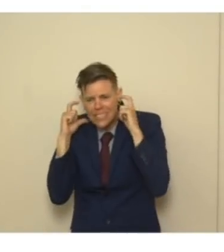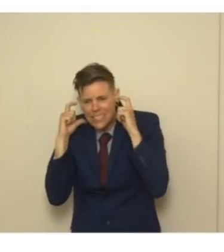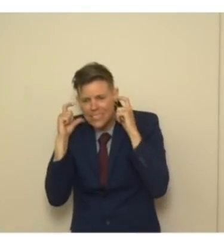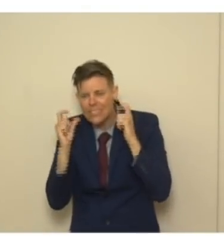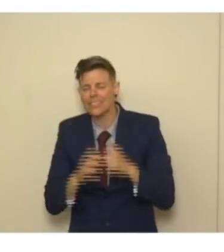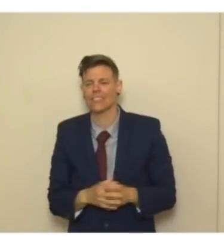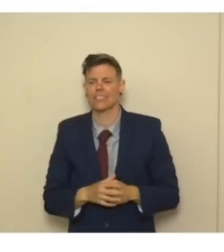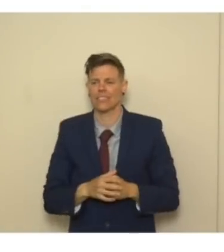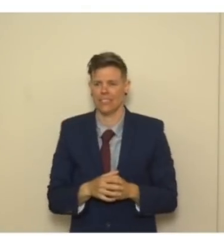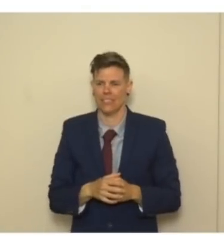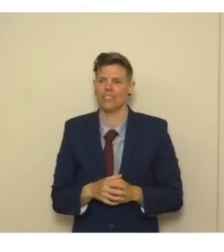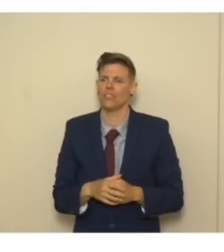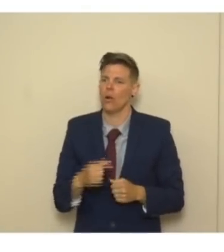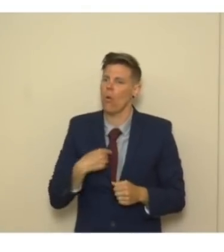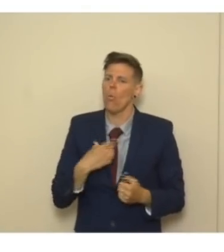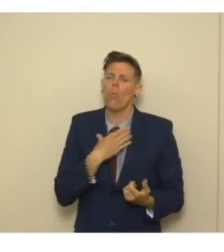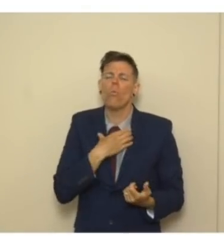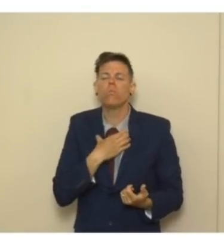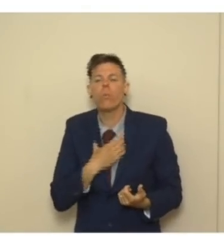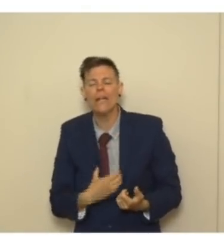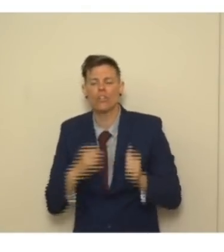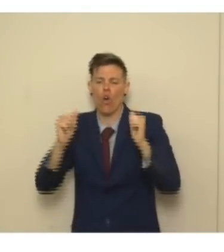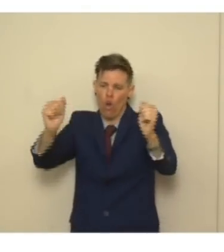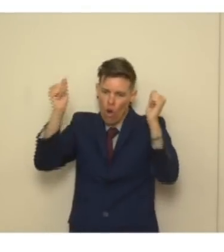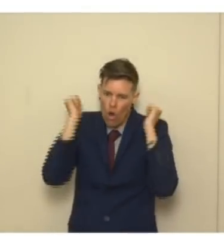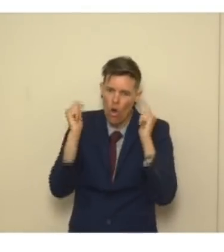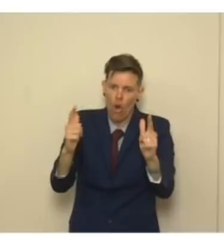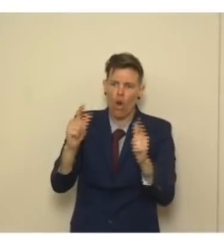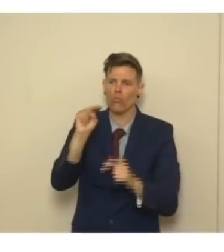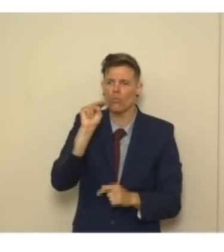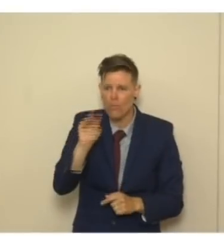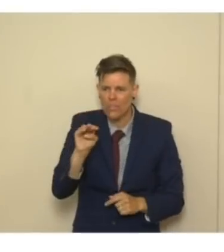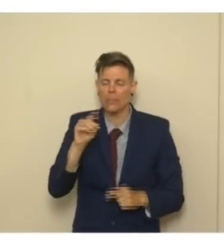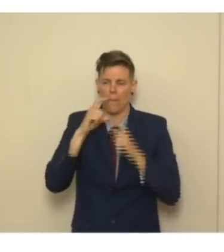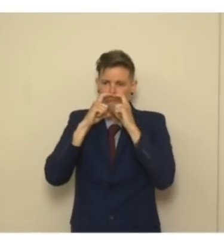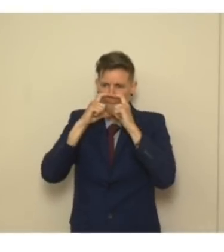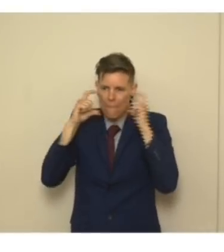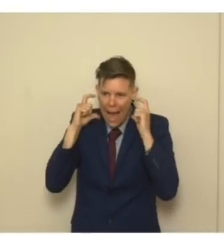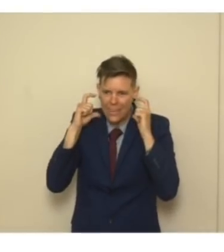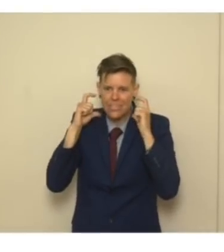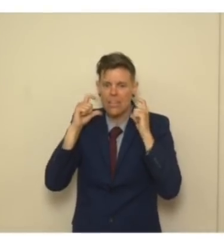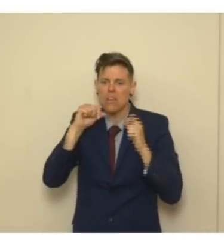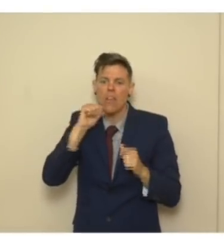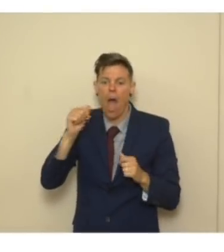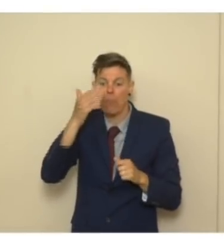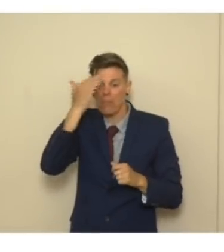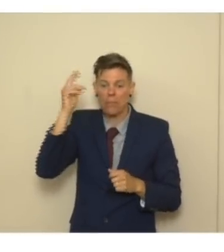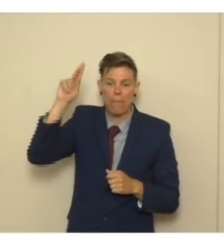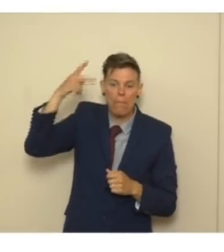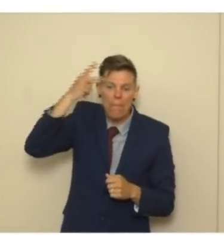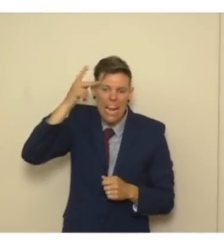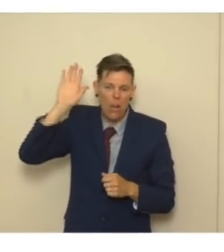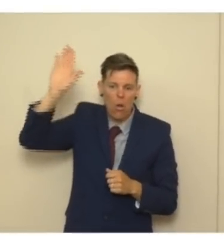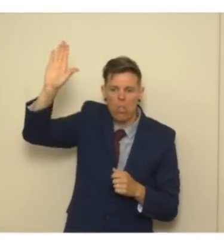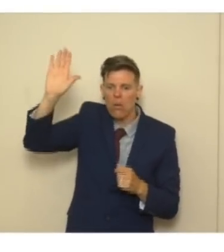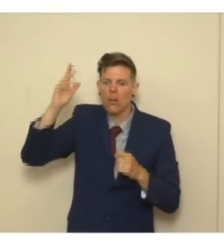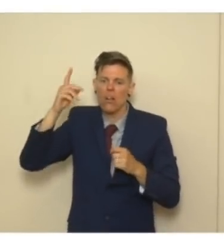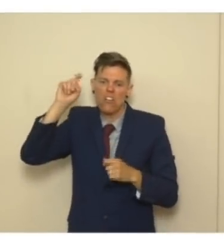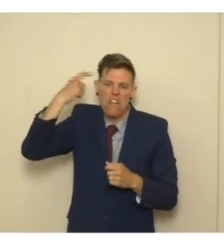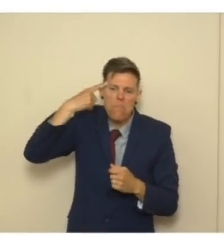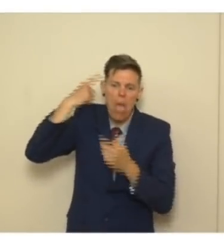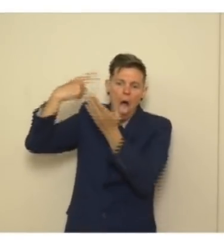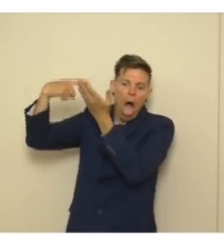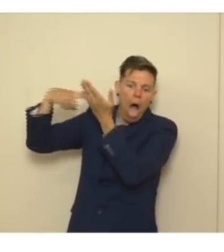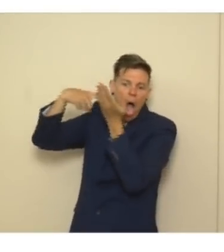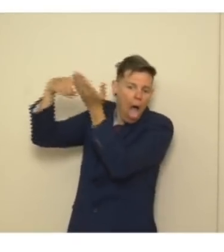about fighting the virus and something we do for our families and our communities, and everyone wear a mask. One thing, I've been working